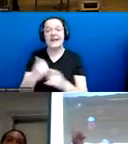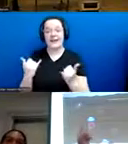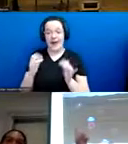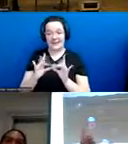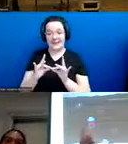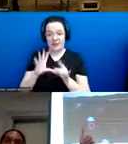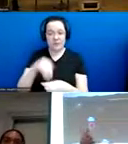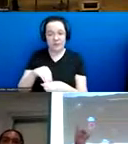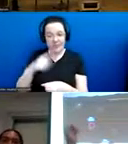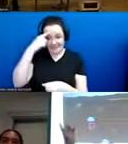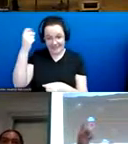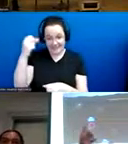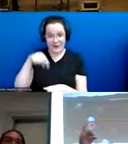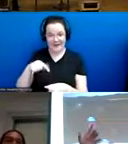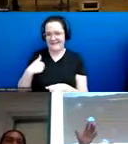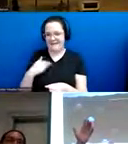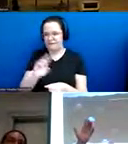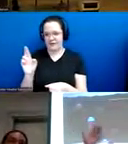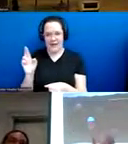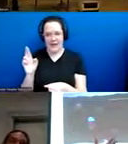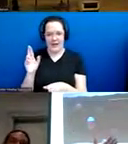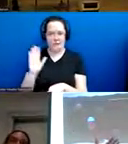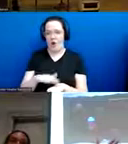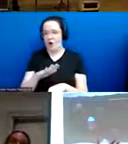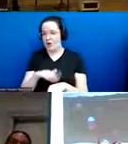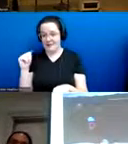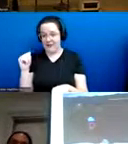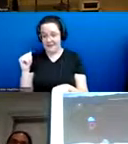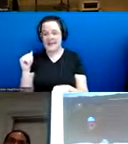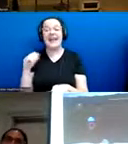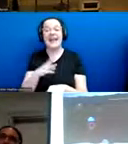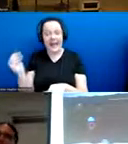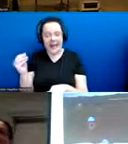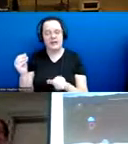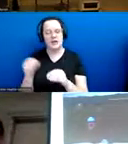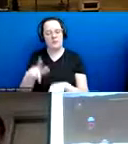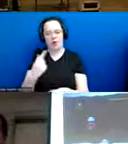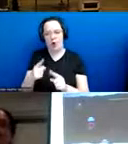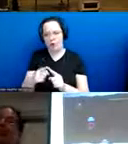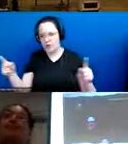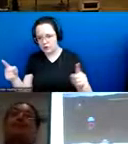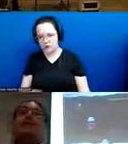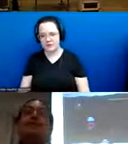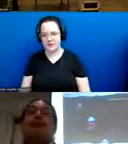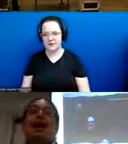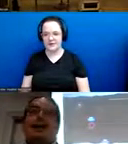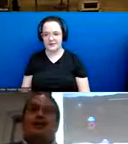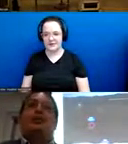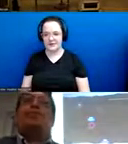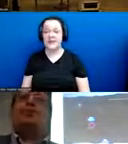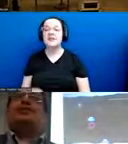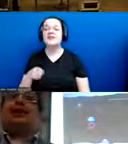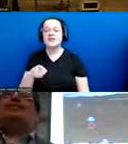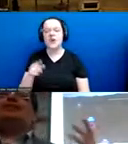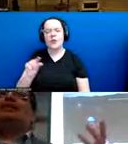now you have it on demand. And second of all, occur a longer distance, right? So in this case, the quantum memories are like